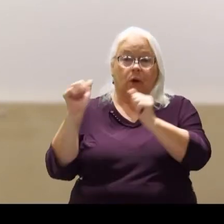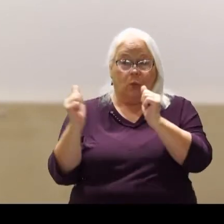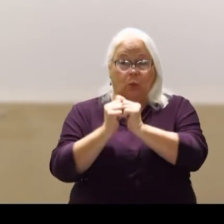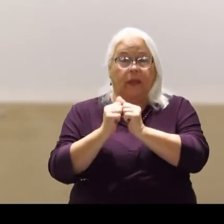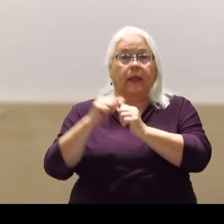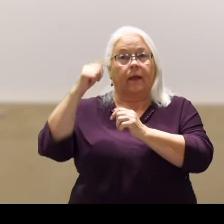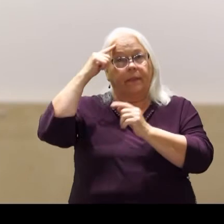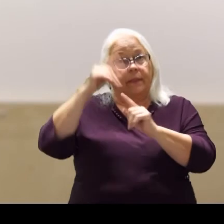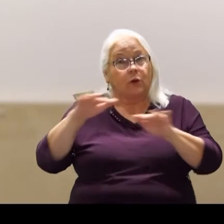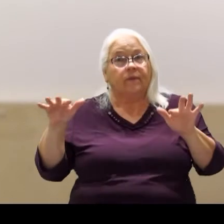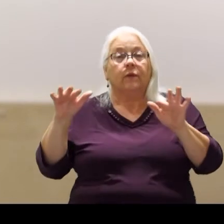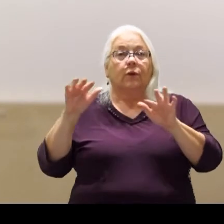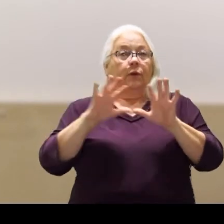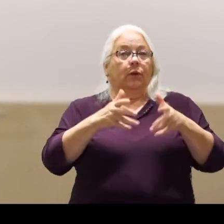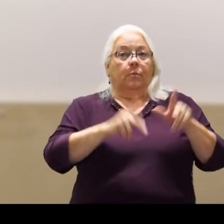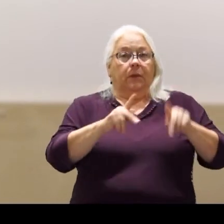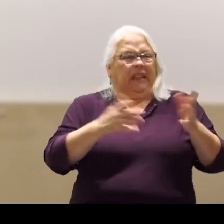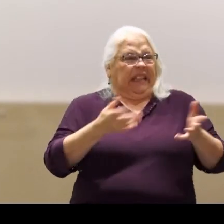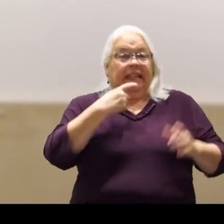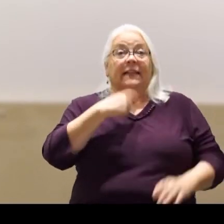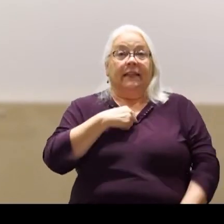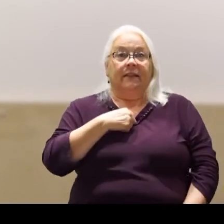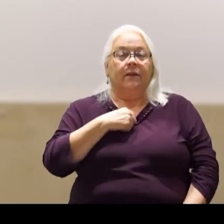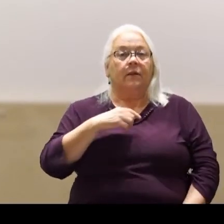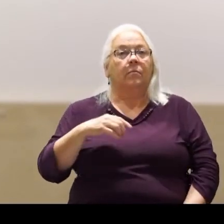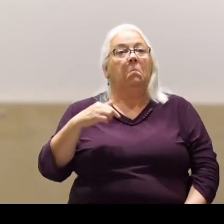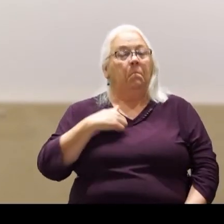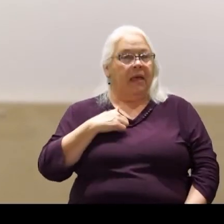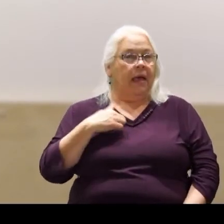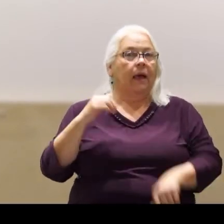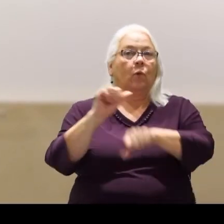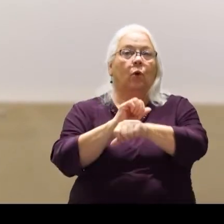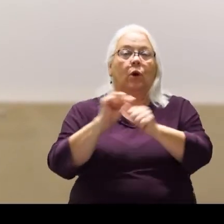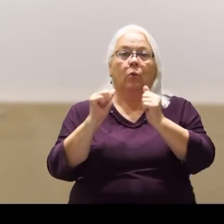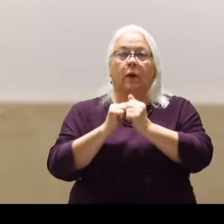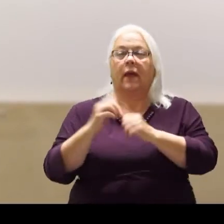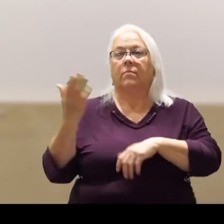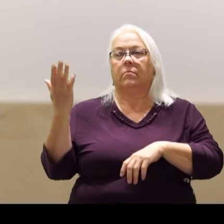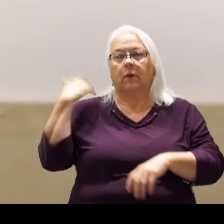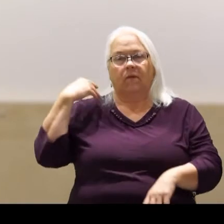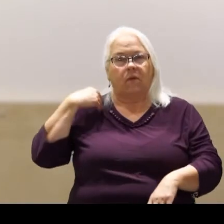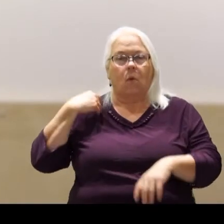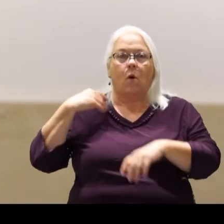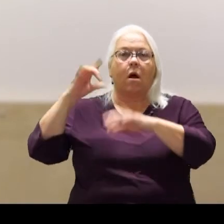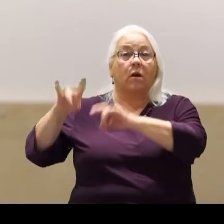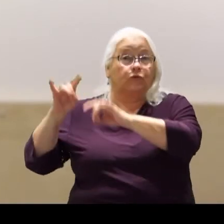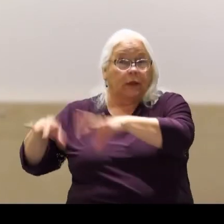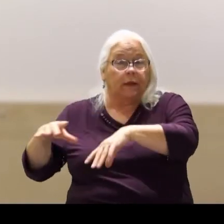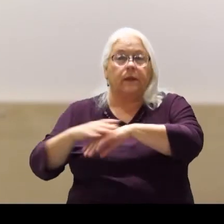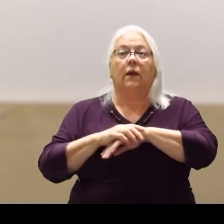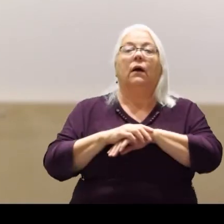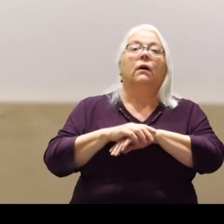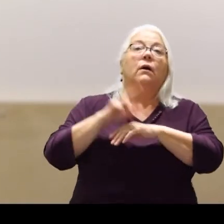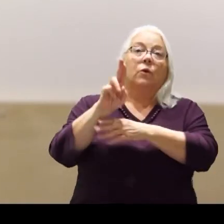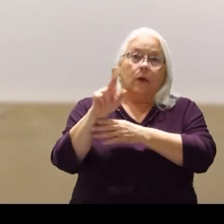also been working with the neurodiverse population here in Kingston. I have worked with communities